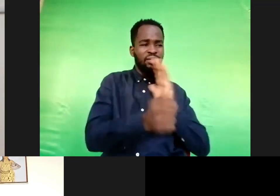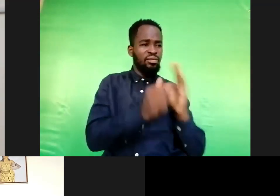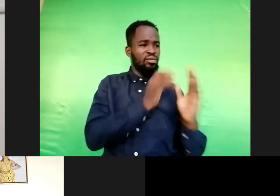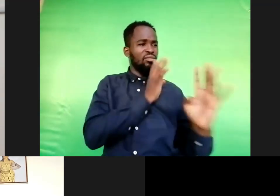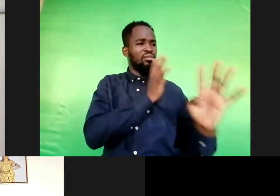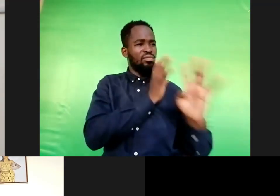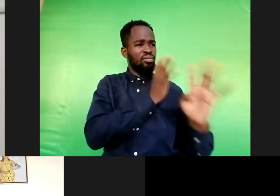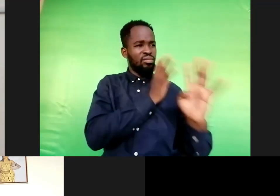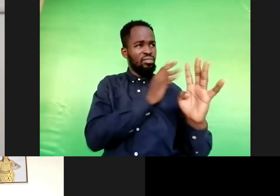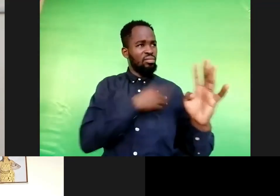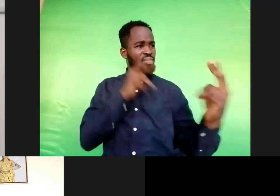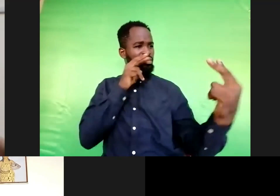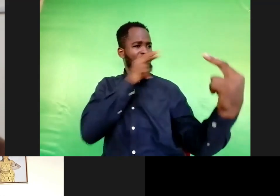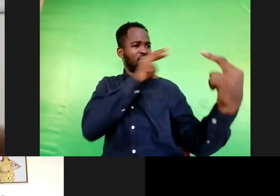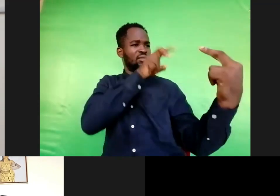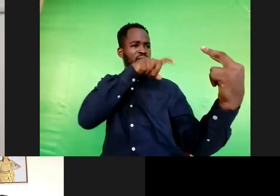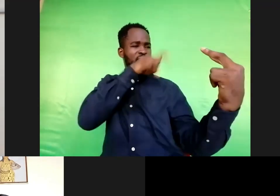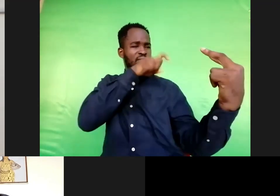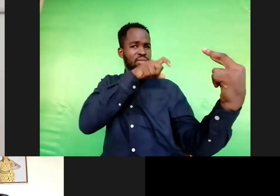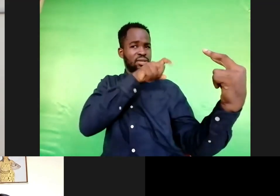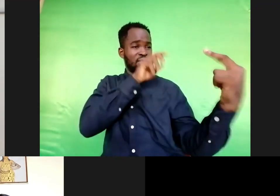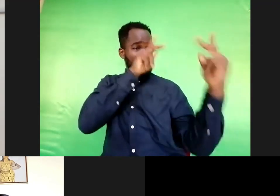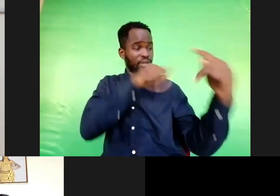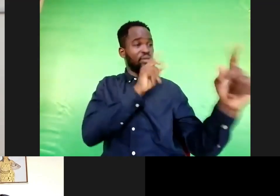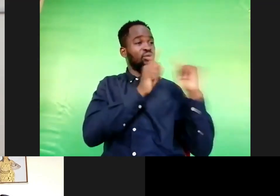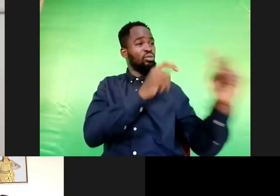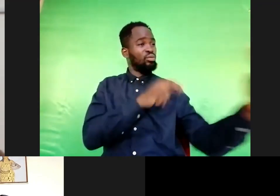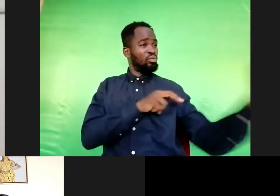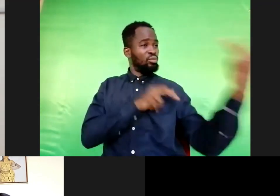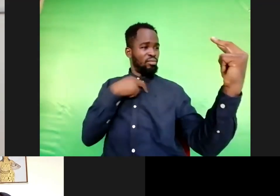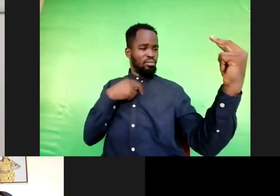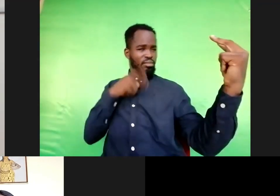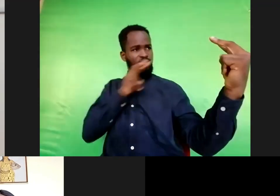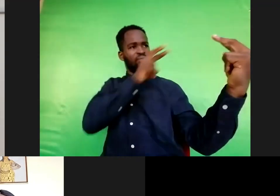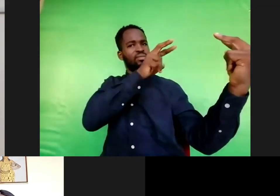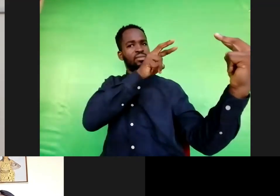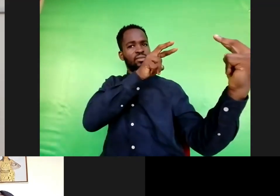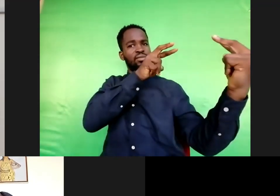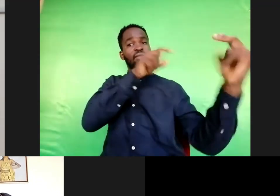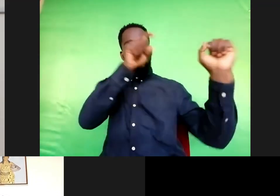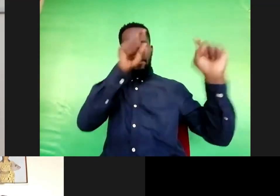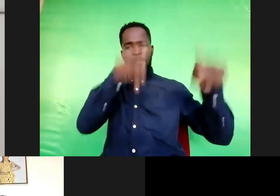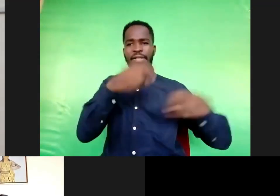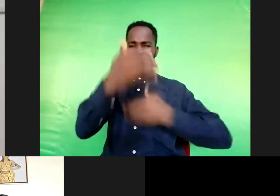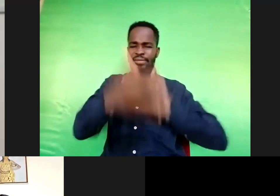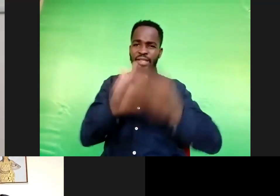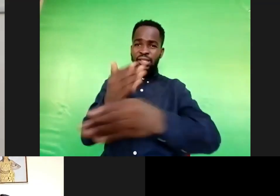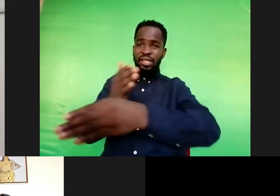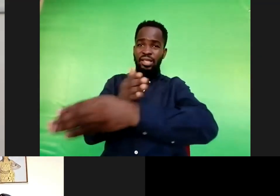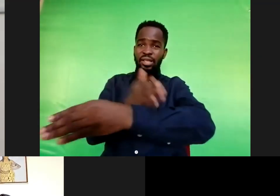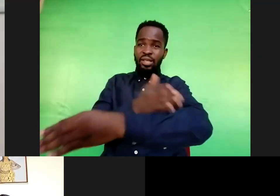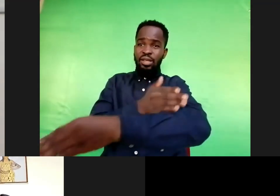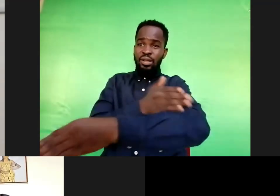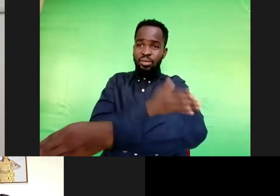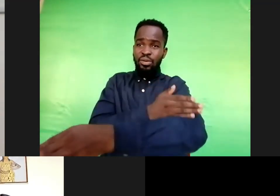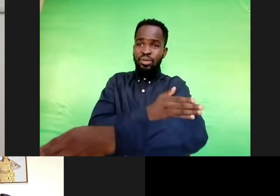at them, or when someone is talking to me, I have to look at them. So it has improved, it will help them improve not only